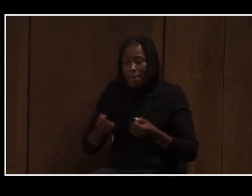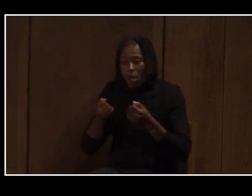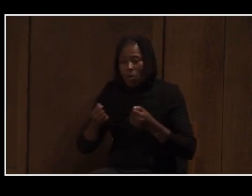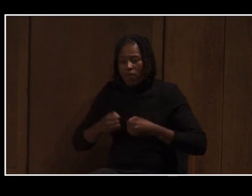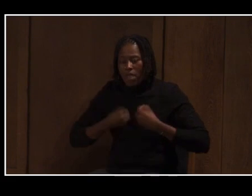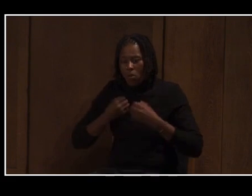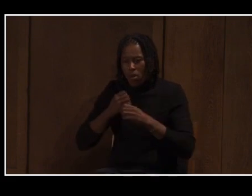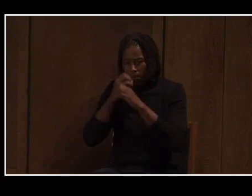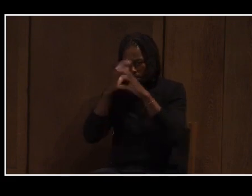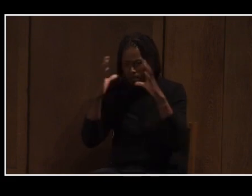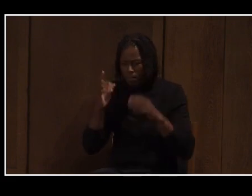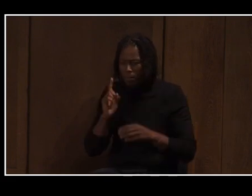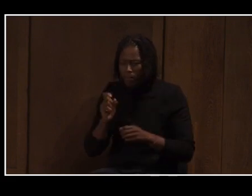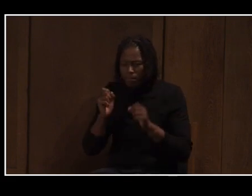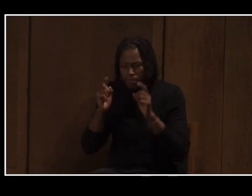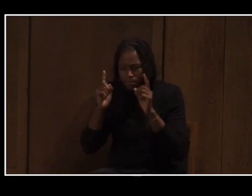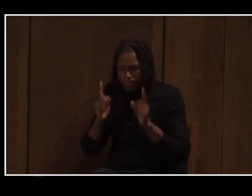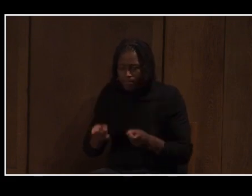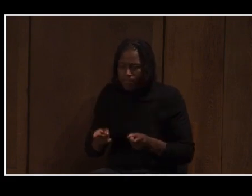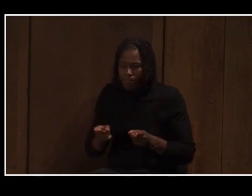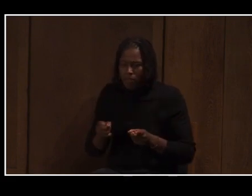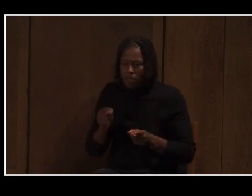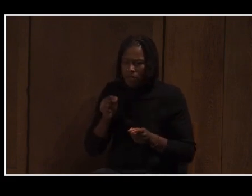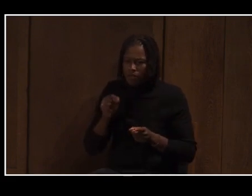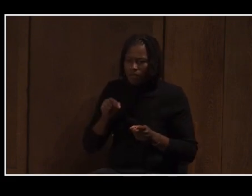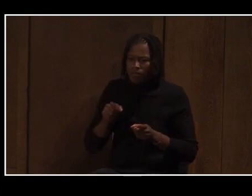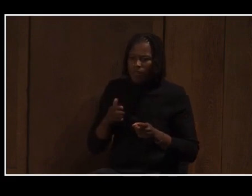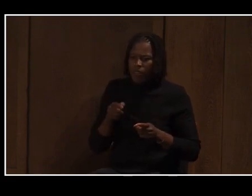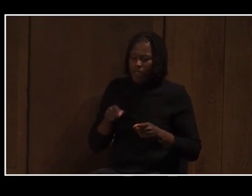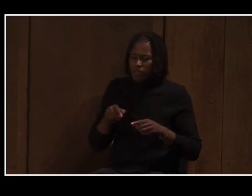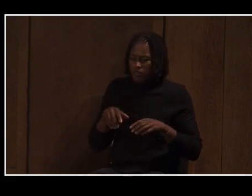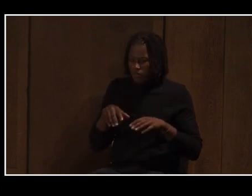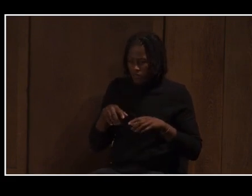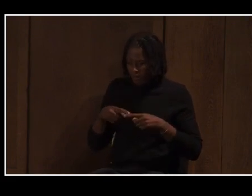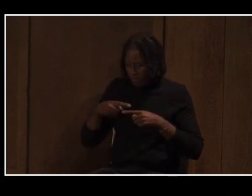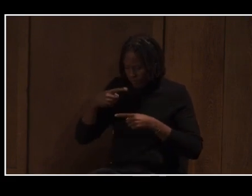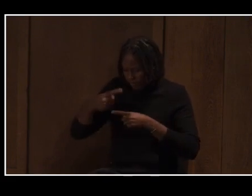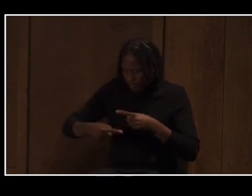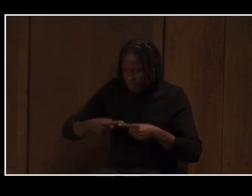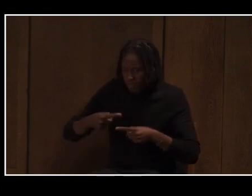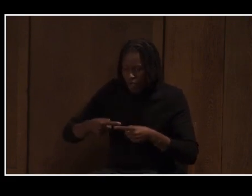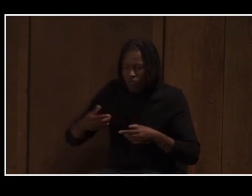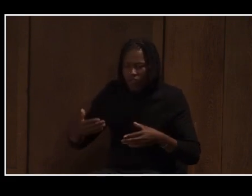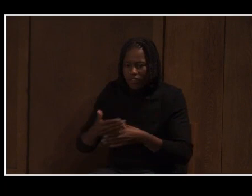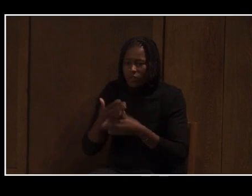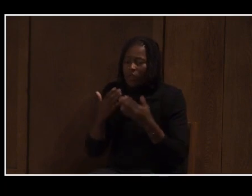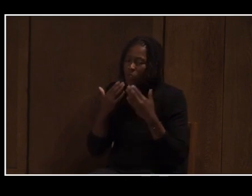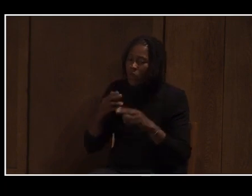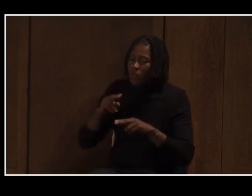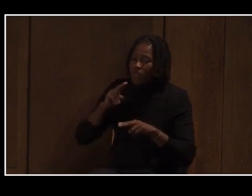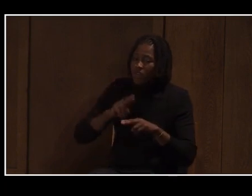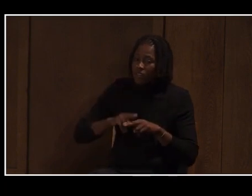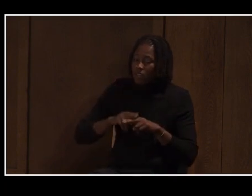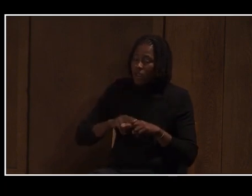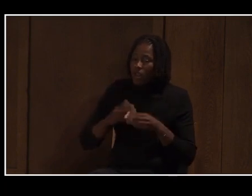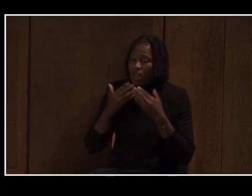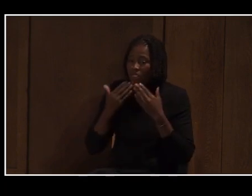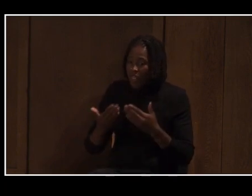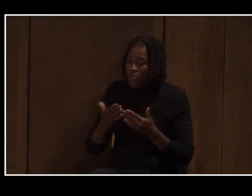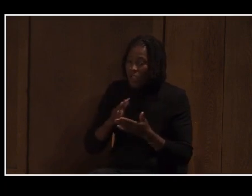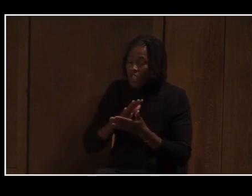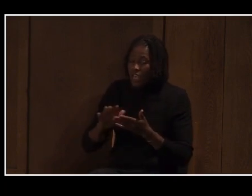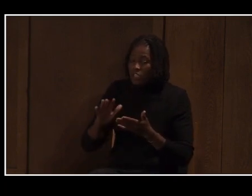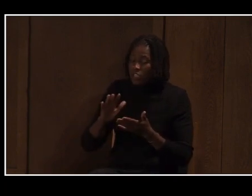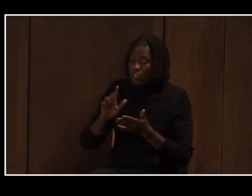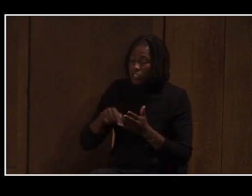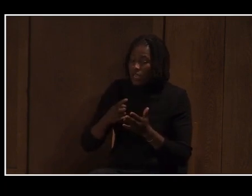necessity of the imagination as a site of action. So thank you, Fazana. Thank you, HJL fam. We, as your beloved